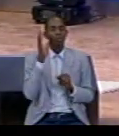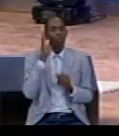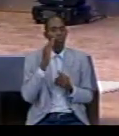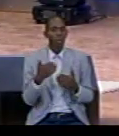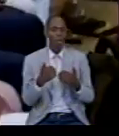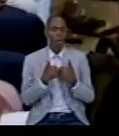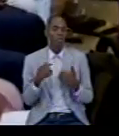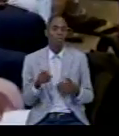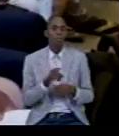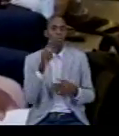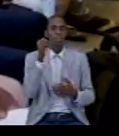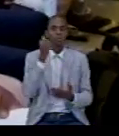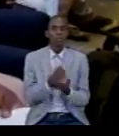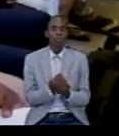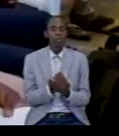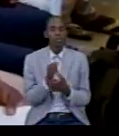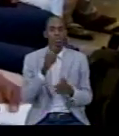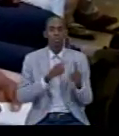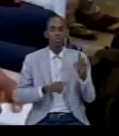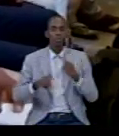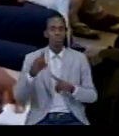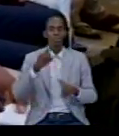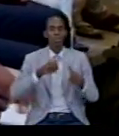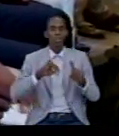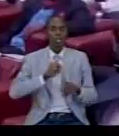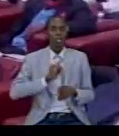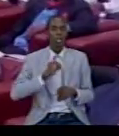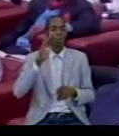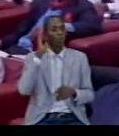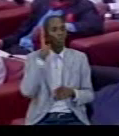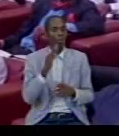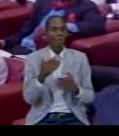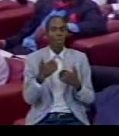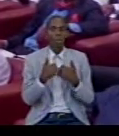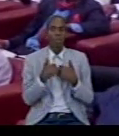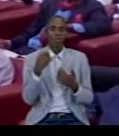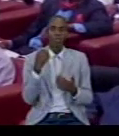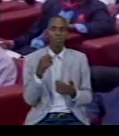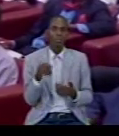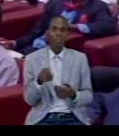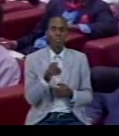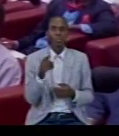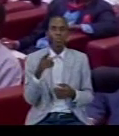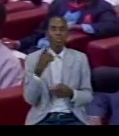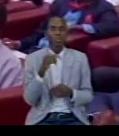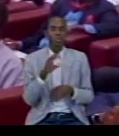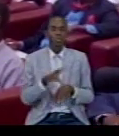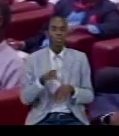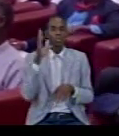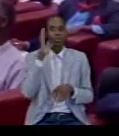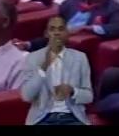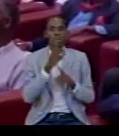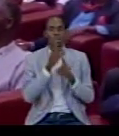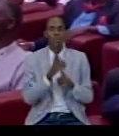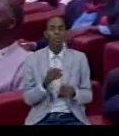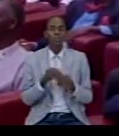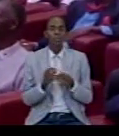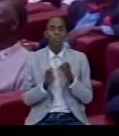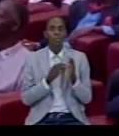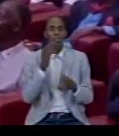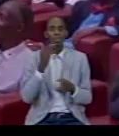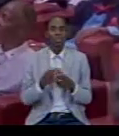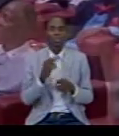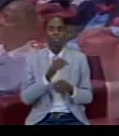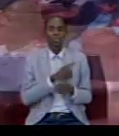them. And I will have them. And the church will have them. The Lord